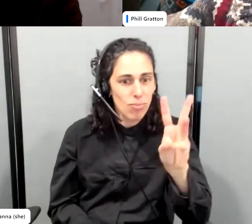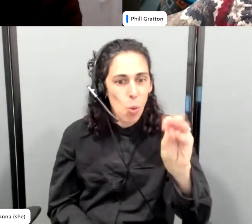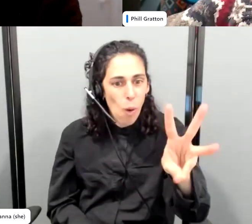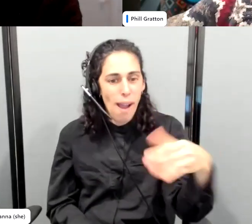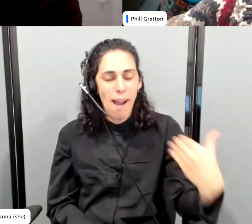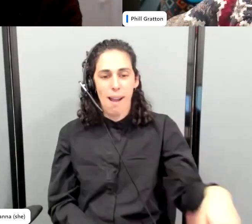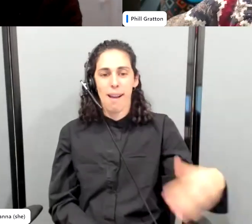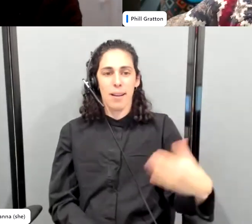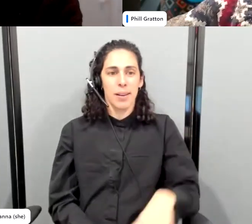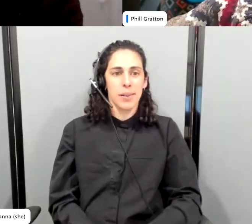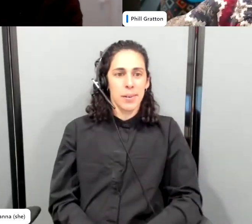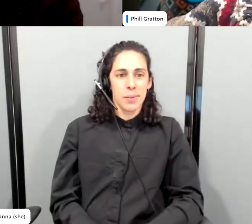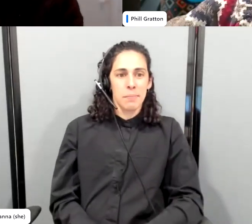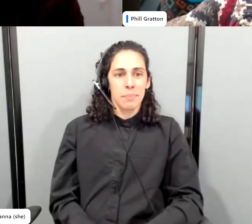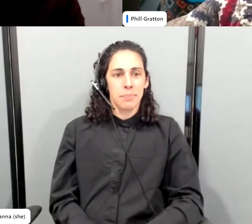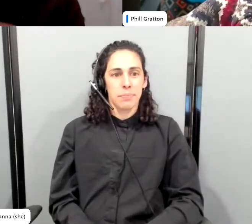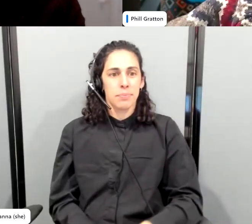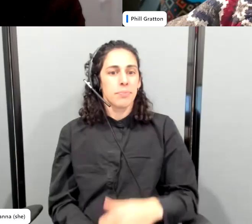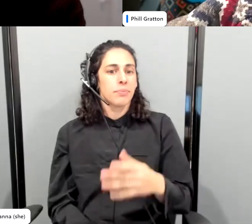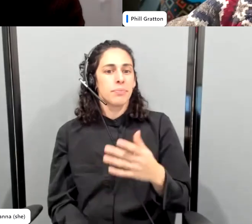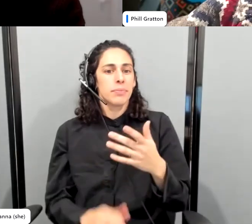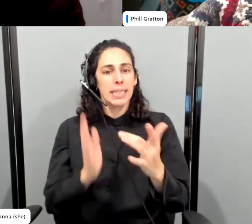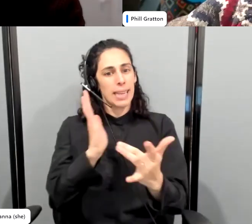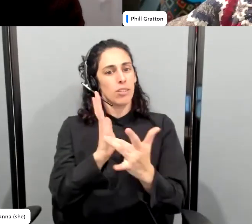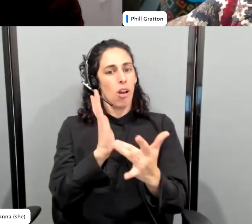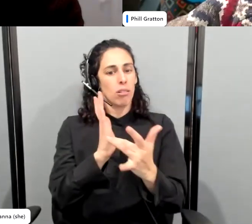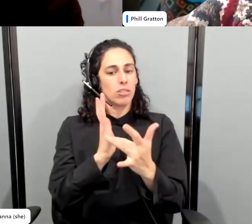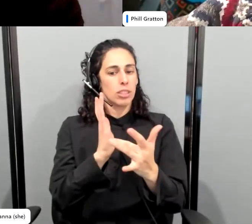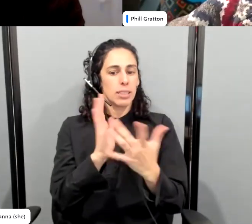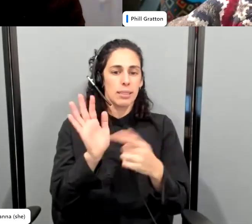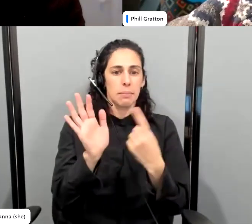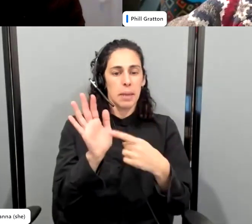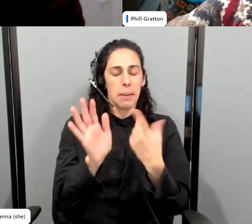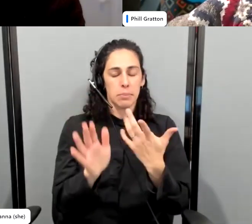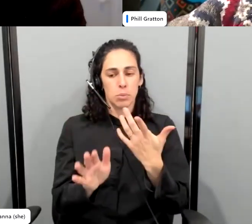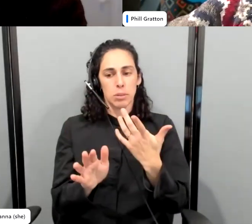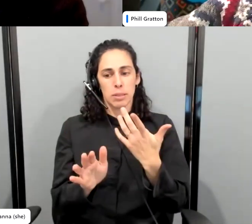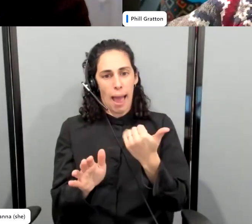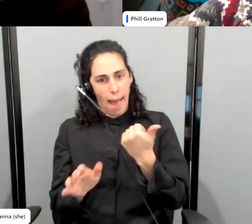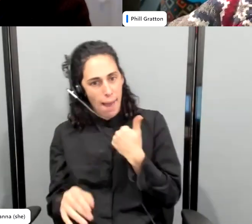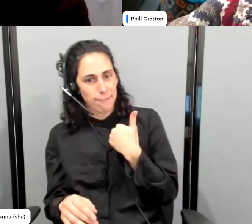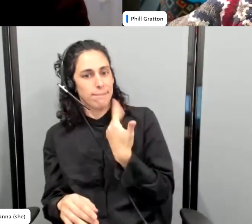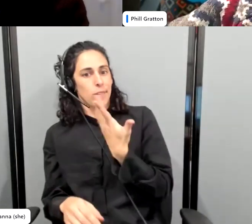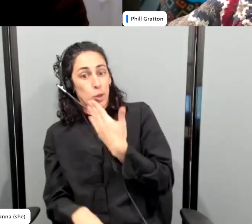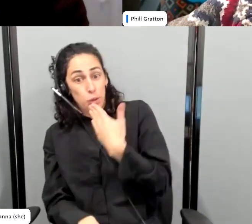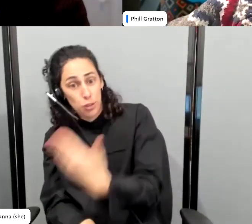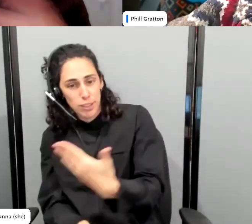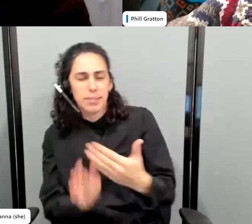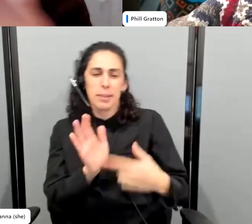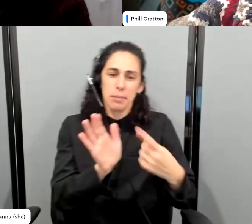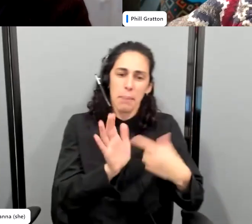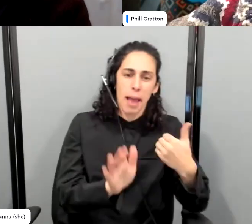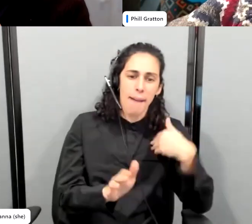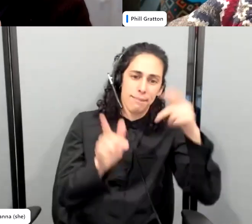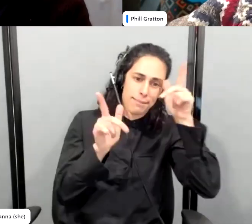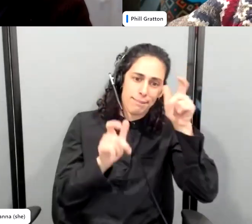we use things for good or for evil? All sorts of wonderful things we can do with AI. but the problem is it's so good. And, maybe Phil,